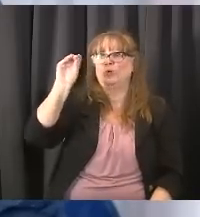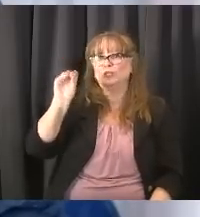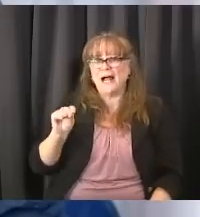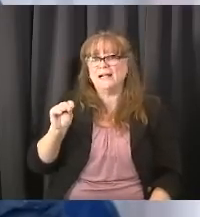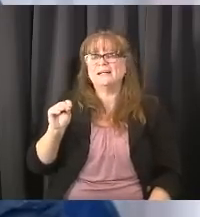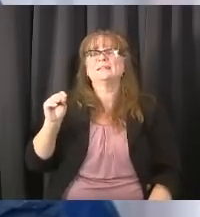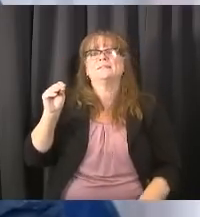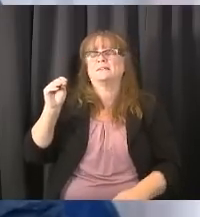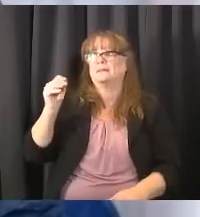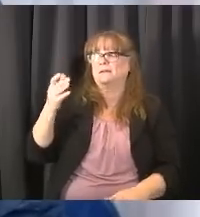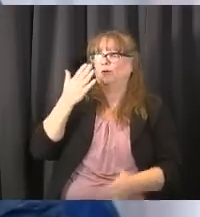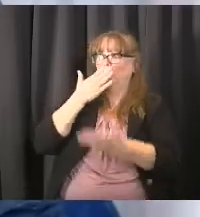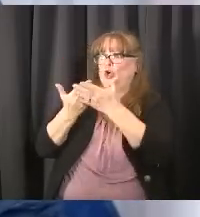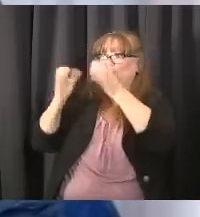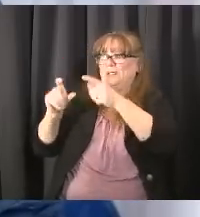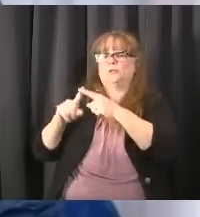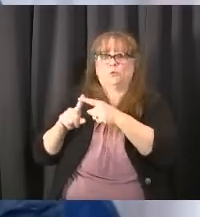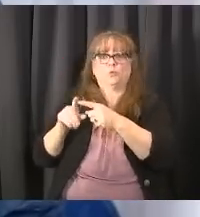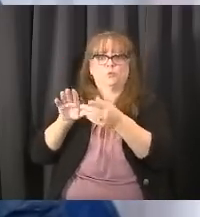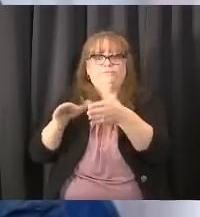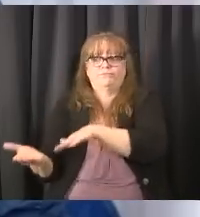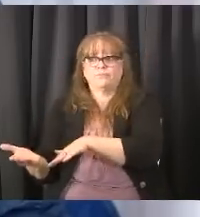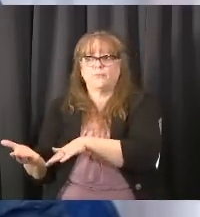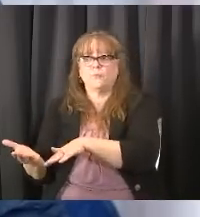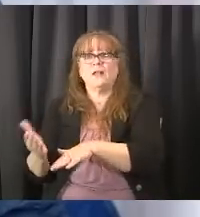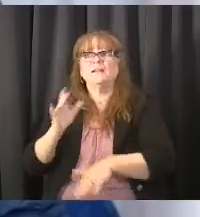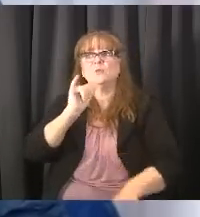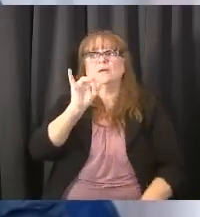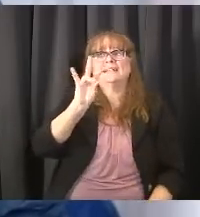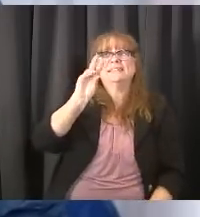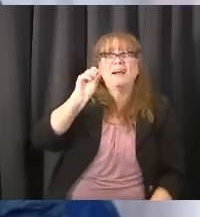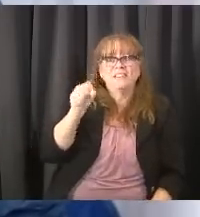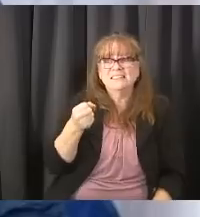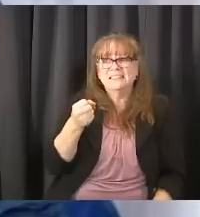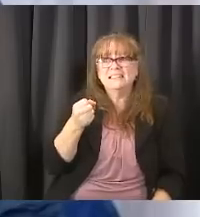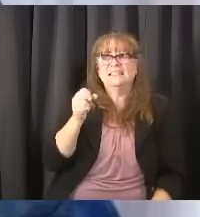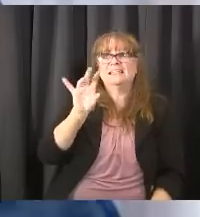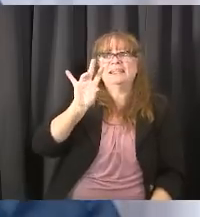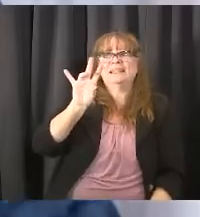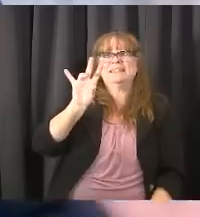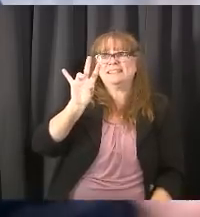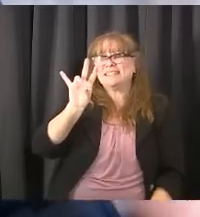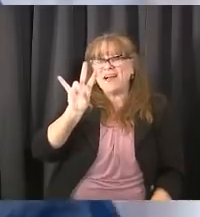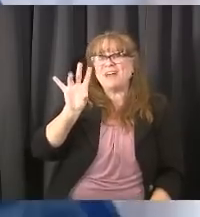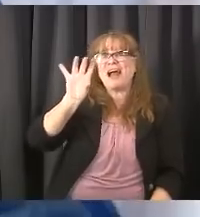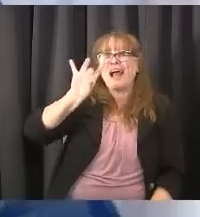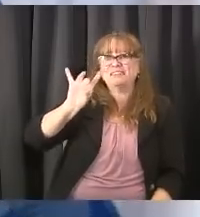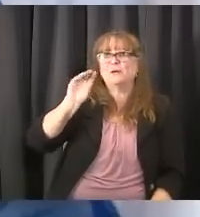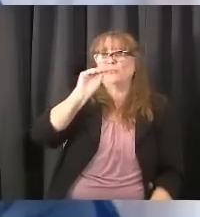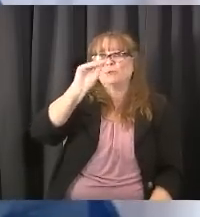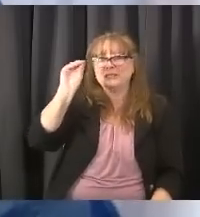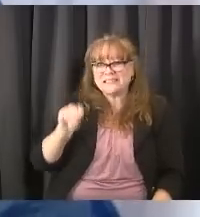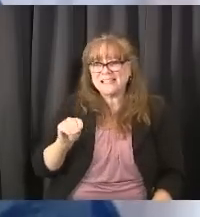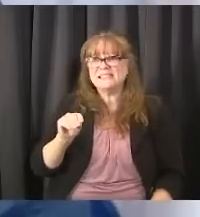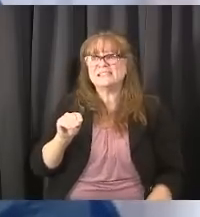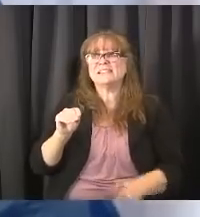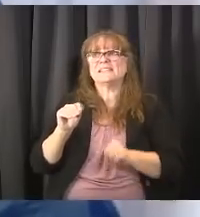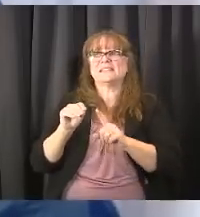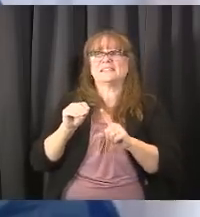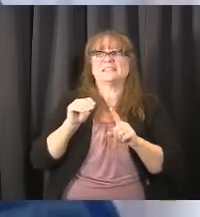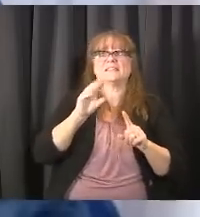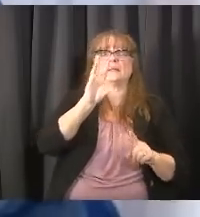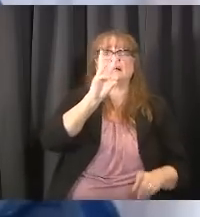74, 1.7% chance of dying, 65 to 69, 1% chance of dying. Contrast that to a healthy young